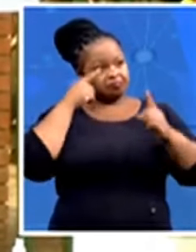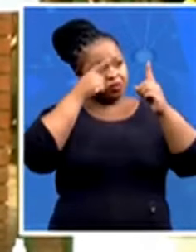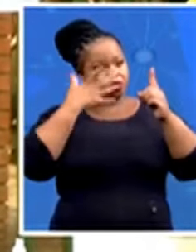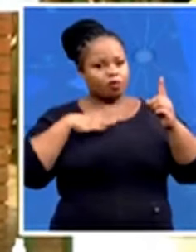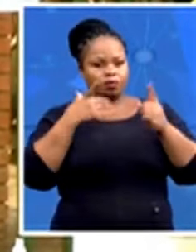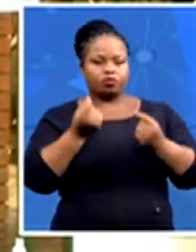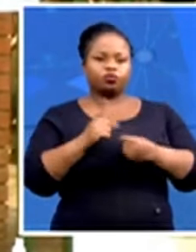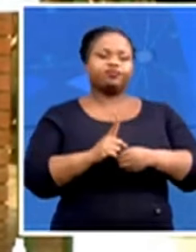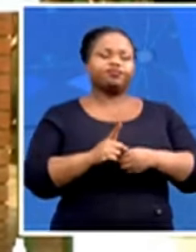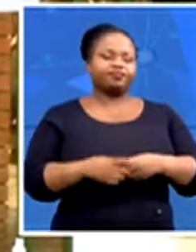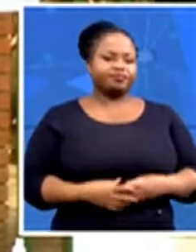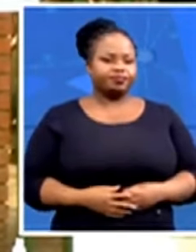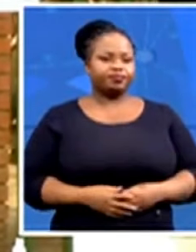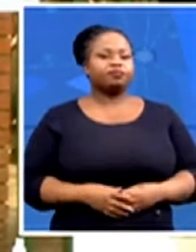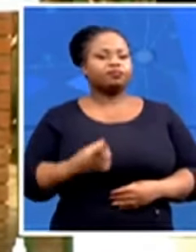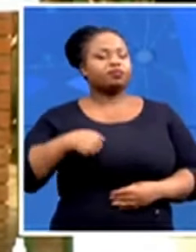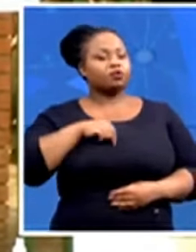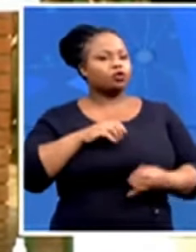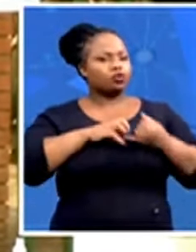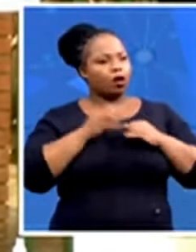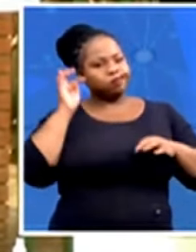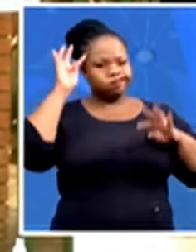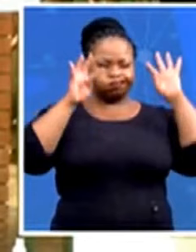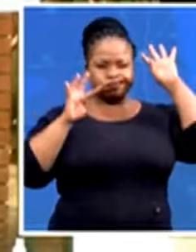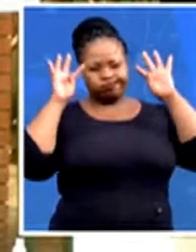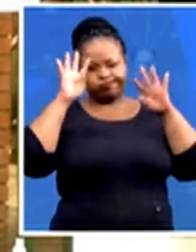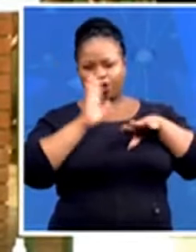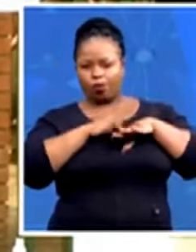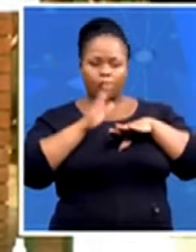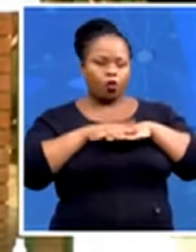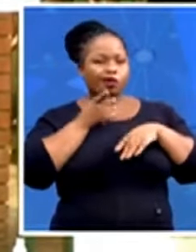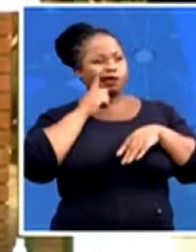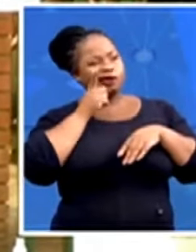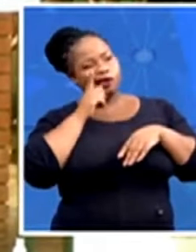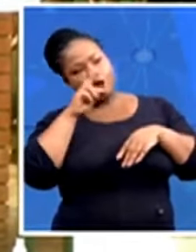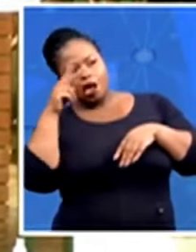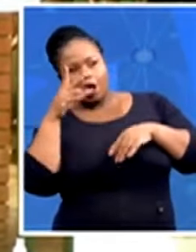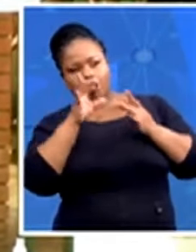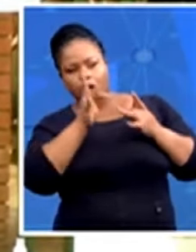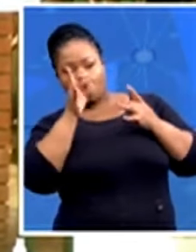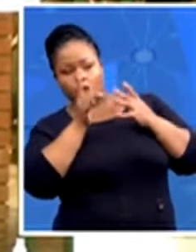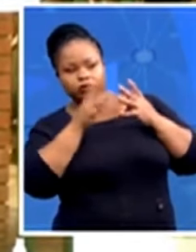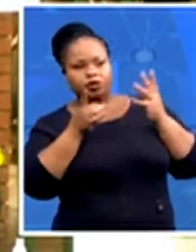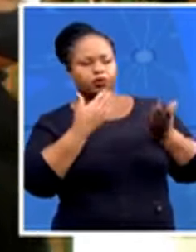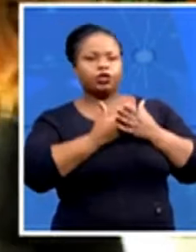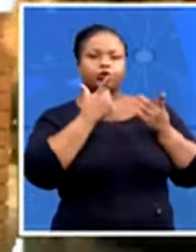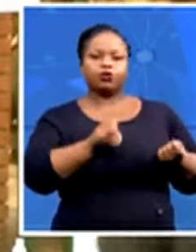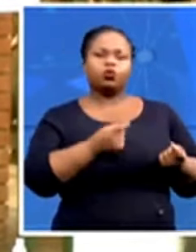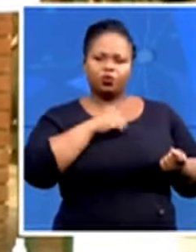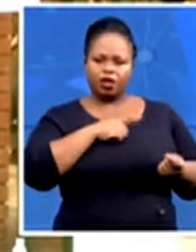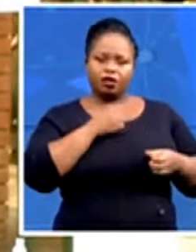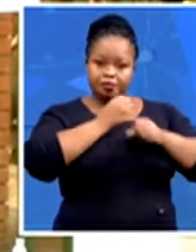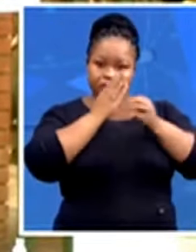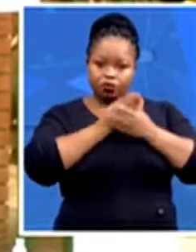to be creative enough and look at other options that we have in the interest of making sure that our learners